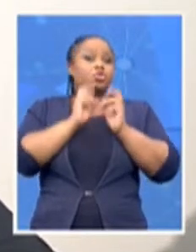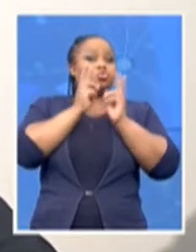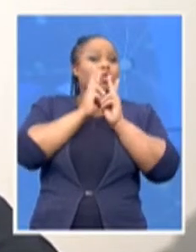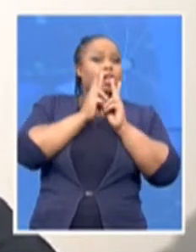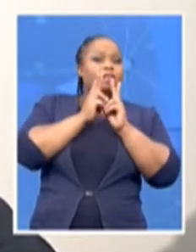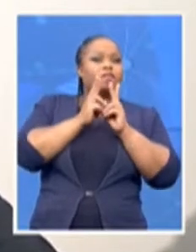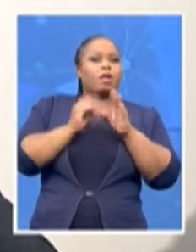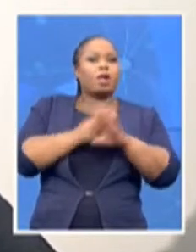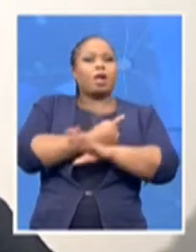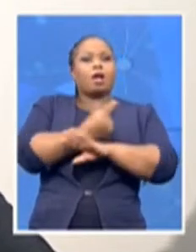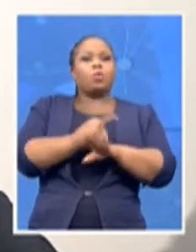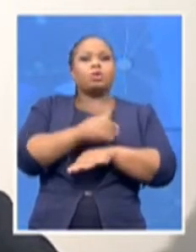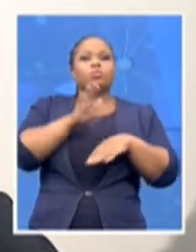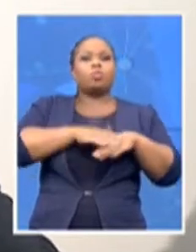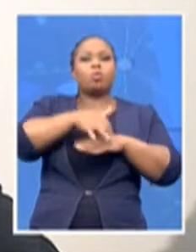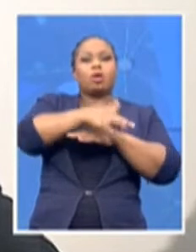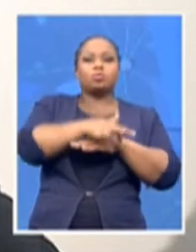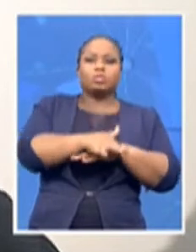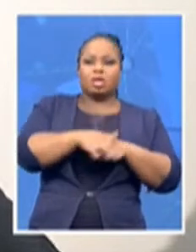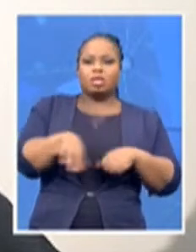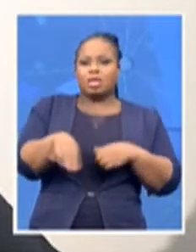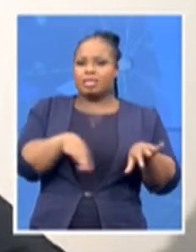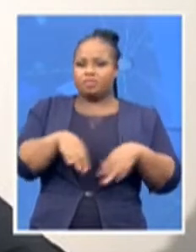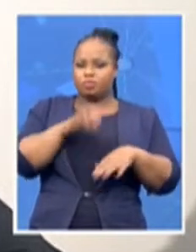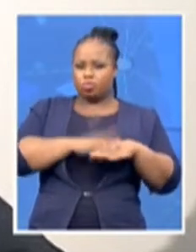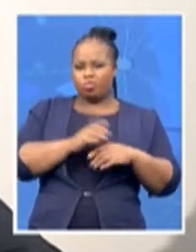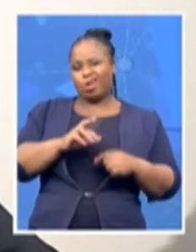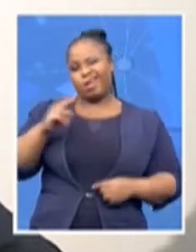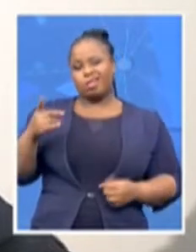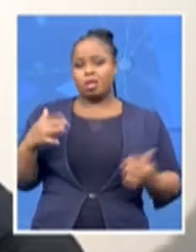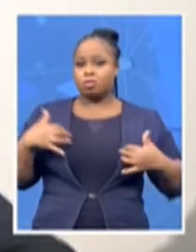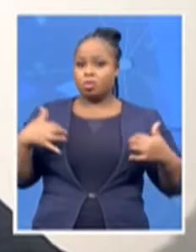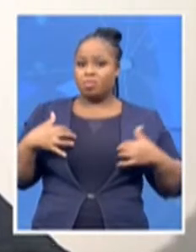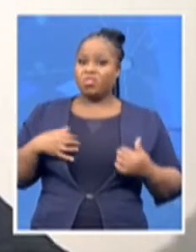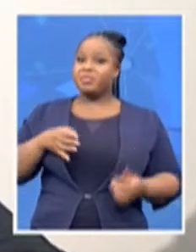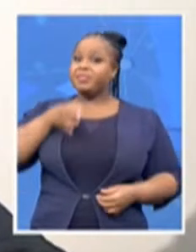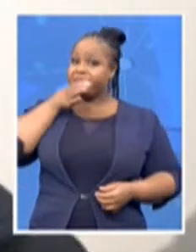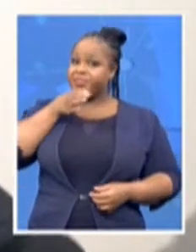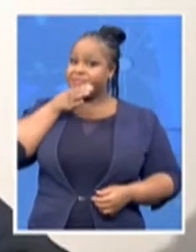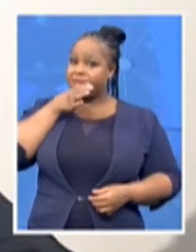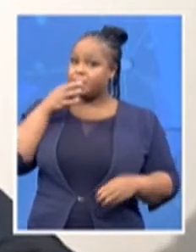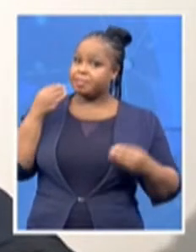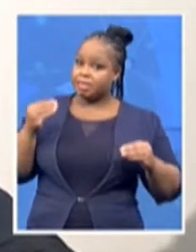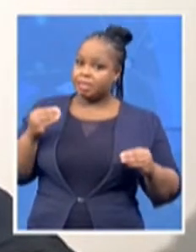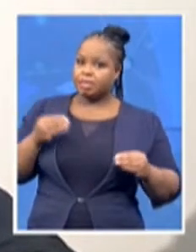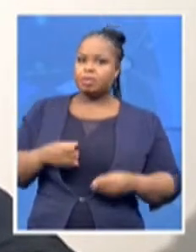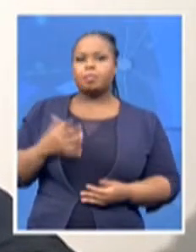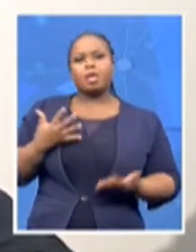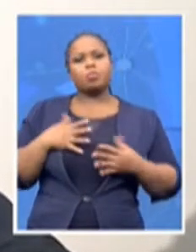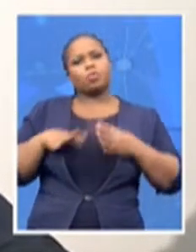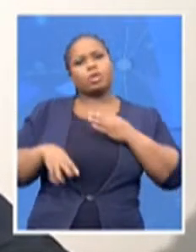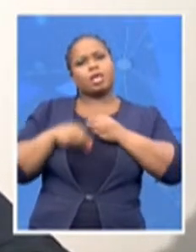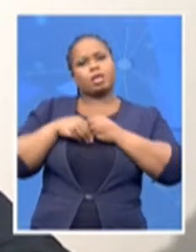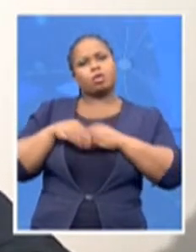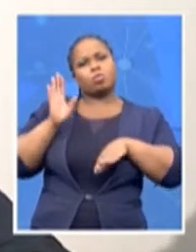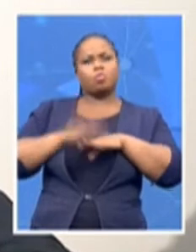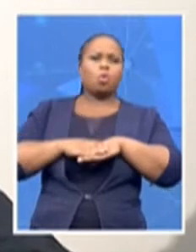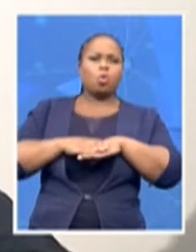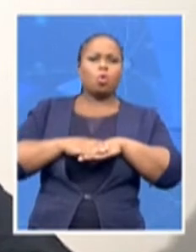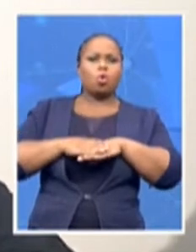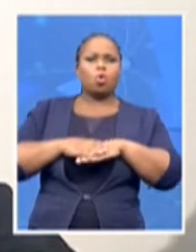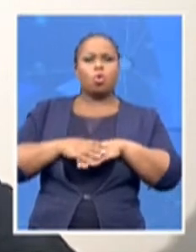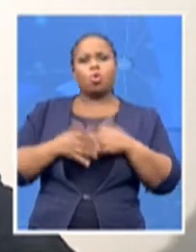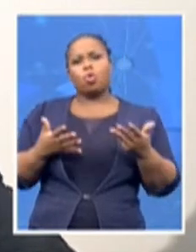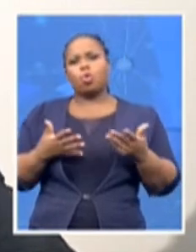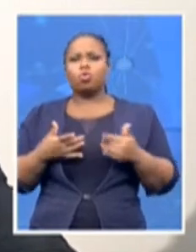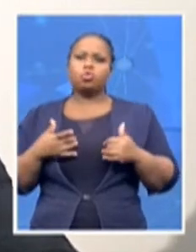worried, especially in the alcohol business, we've given you one more day of Friday to can buy your stuff. And if